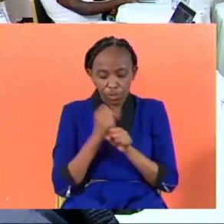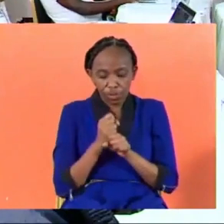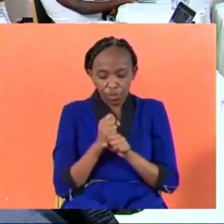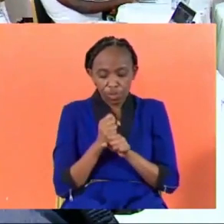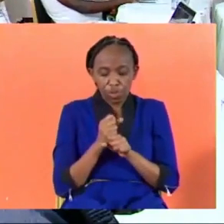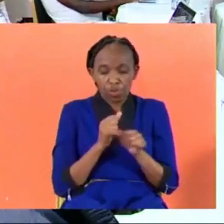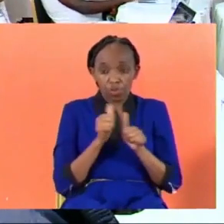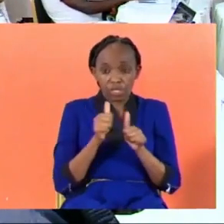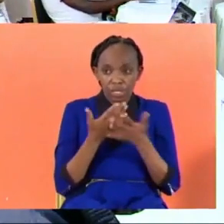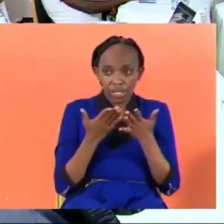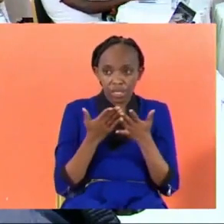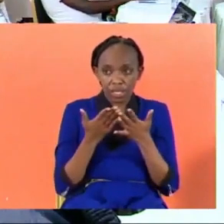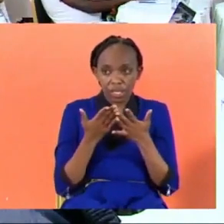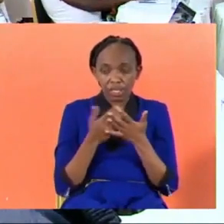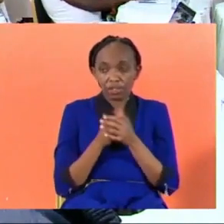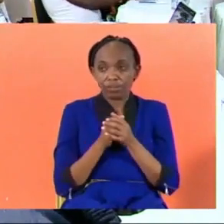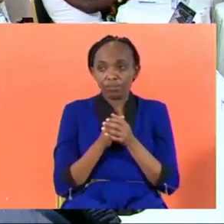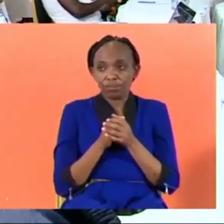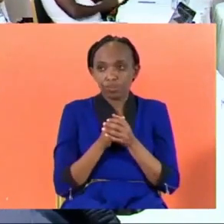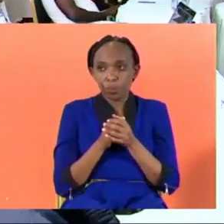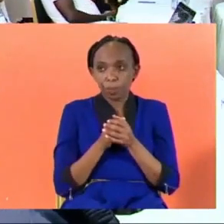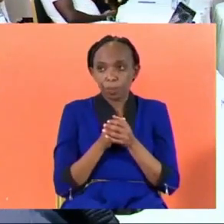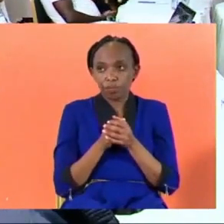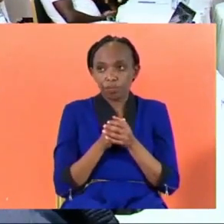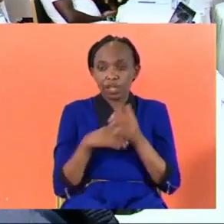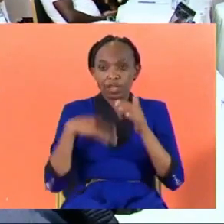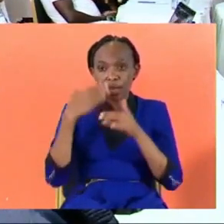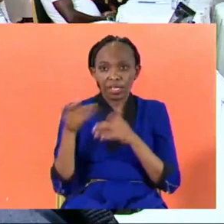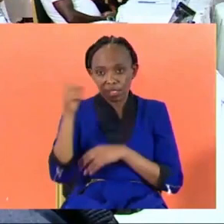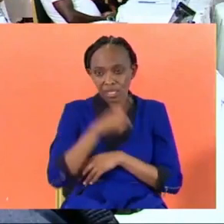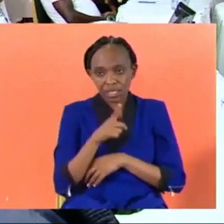advocacy, much more advocacy than in the coming days.